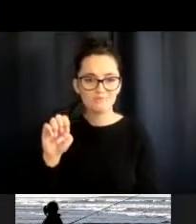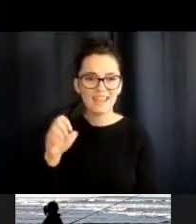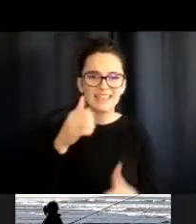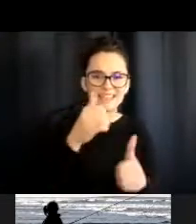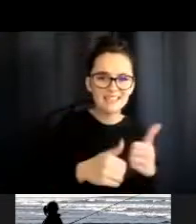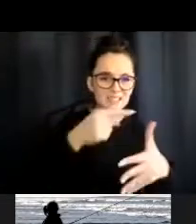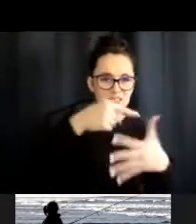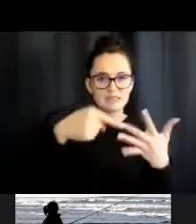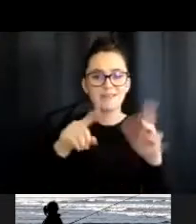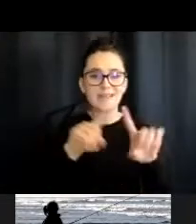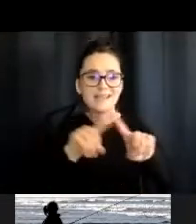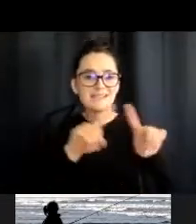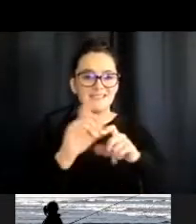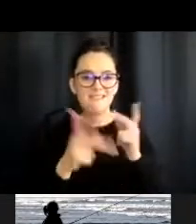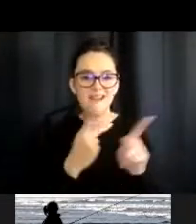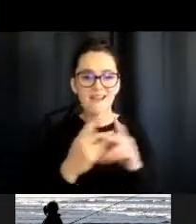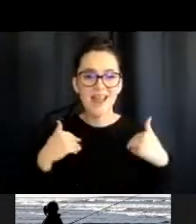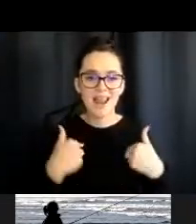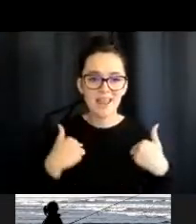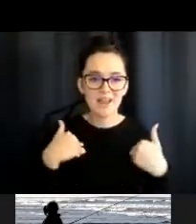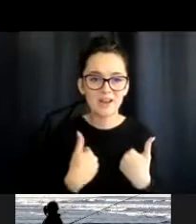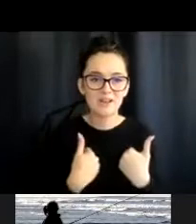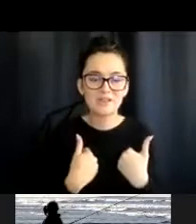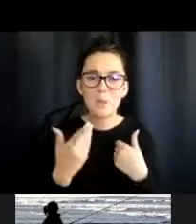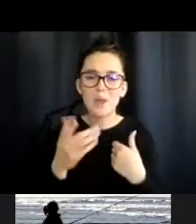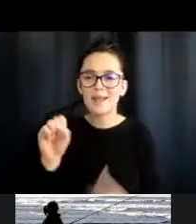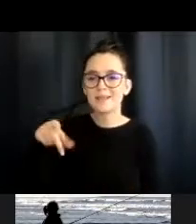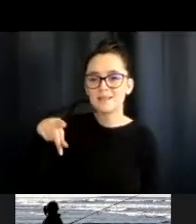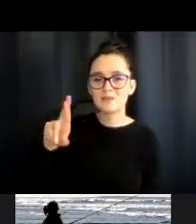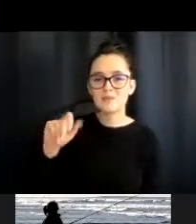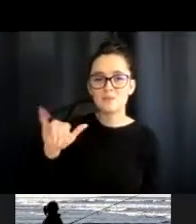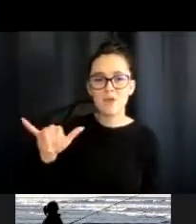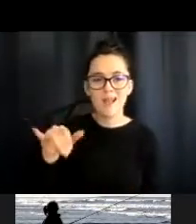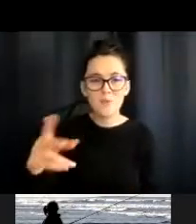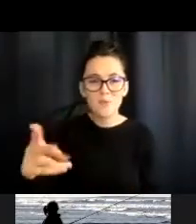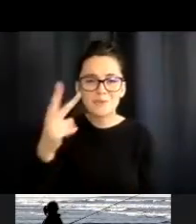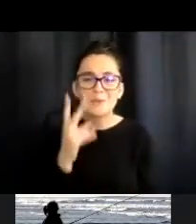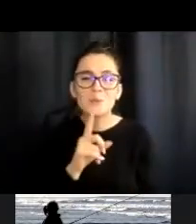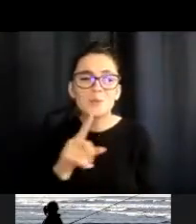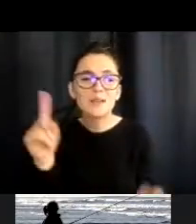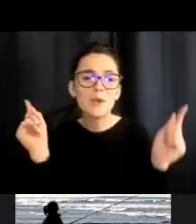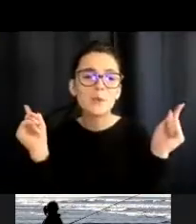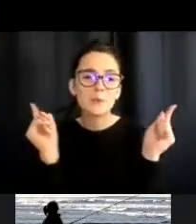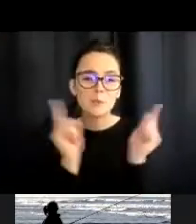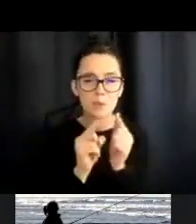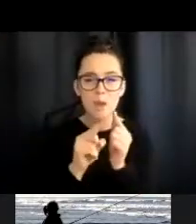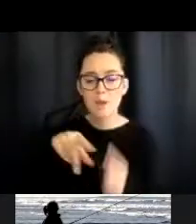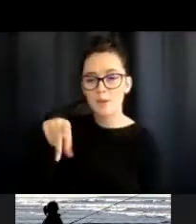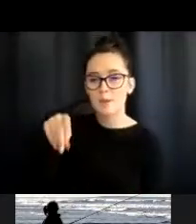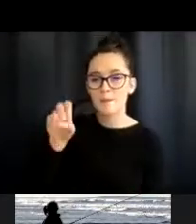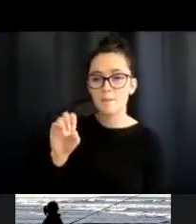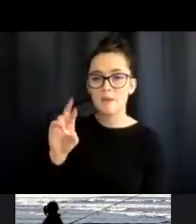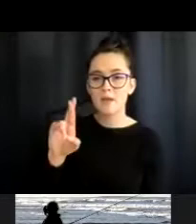in the spray zone, we're going to see tiny, tiny little periwinkles. And then we'll see what's called a finger limpet.